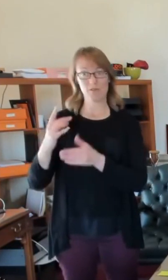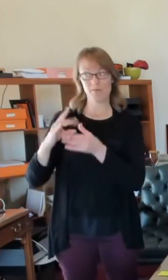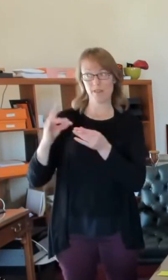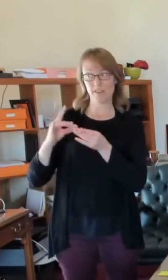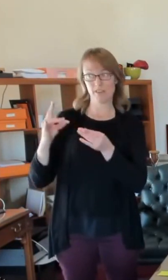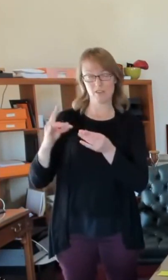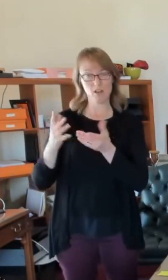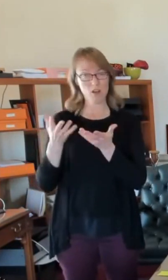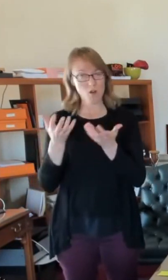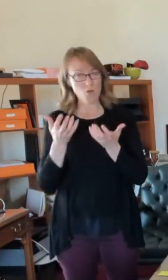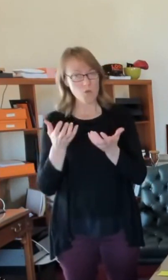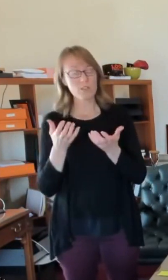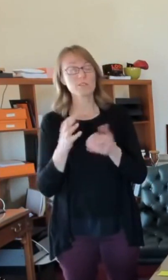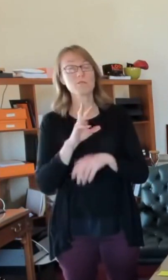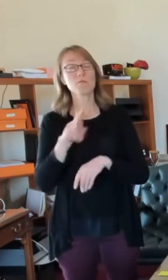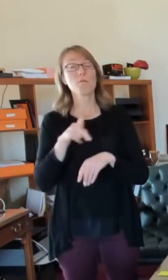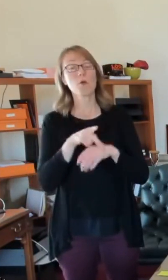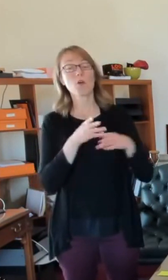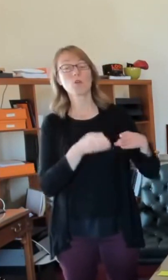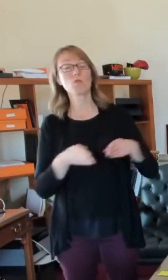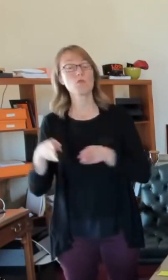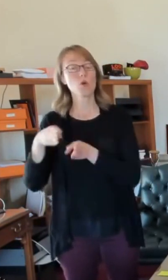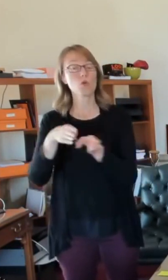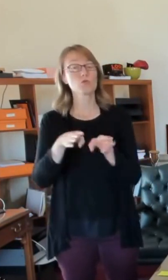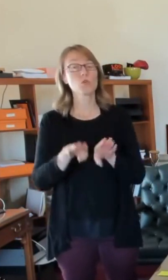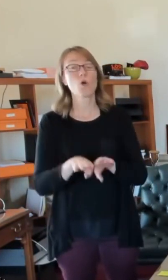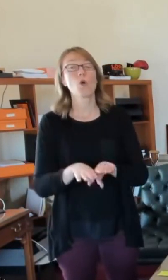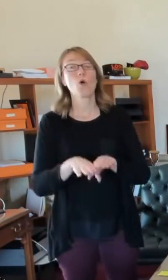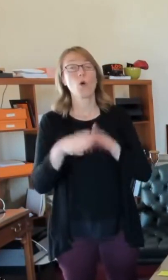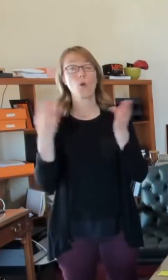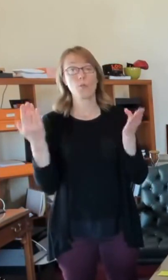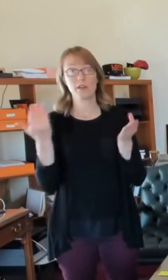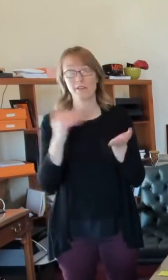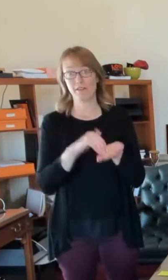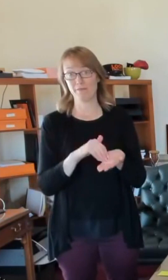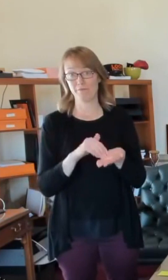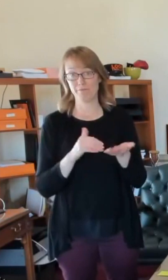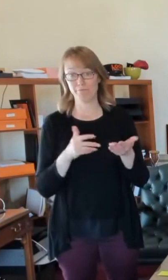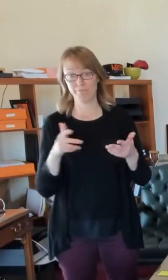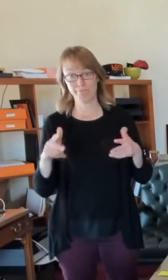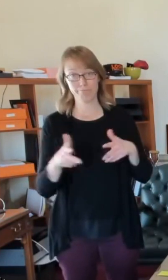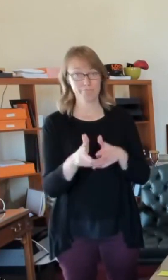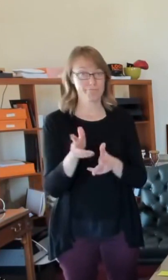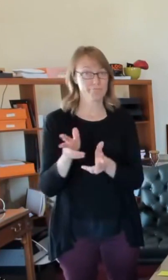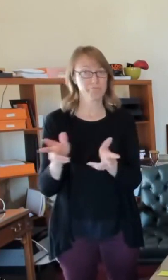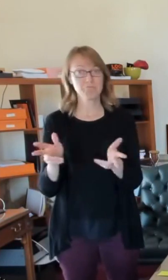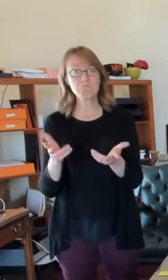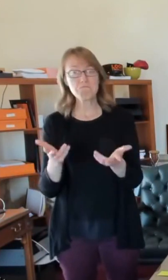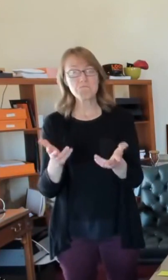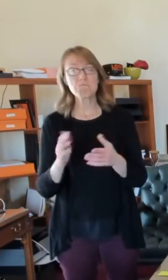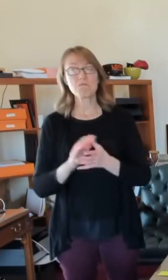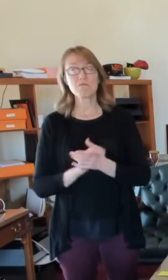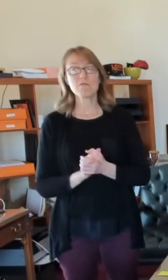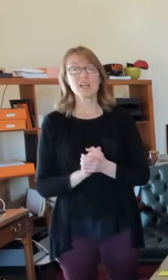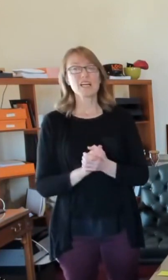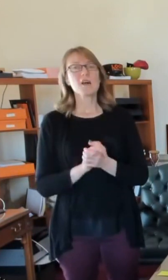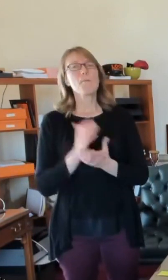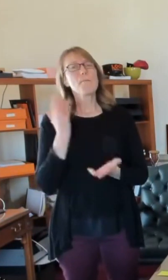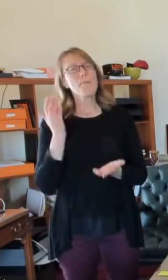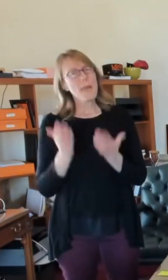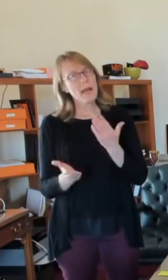in parks reopened. And I think there'll be some of that, but I would say that for the most